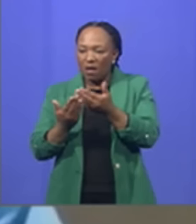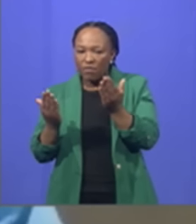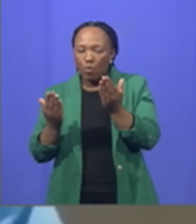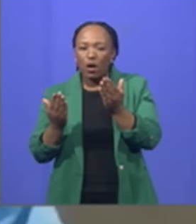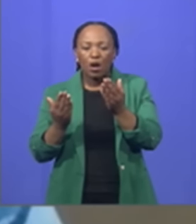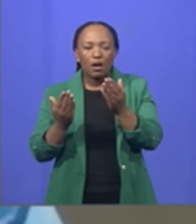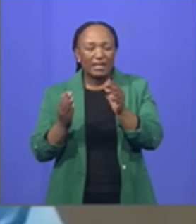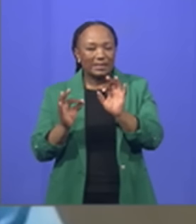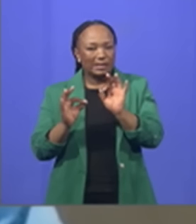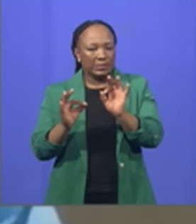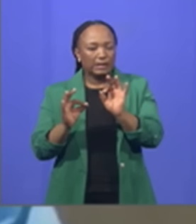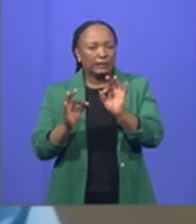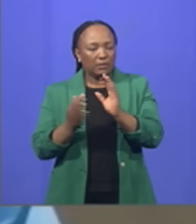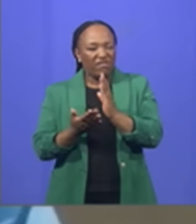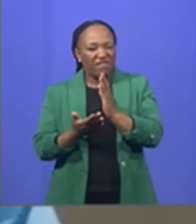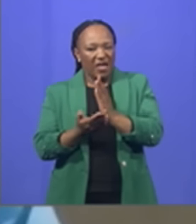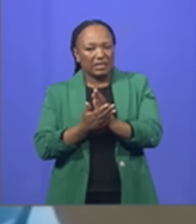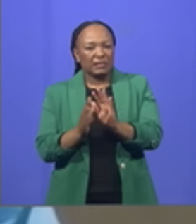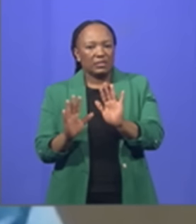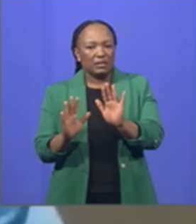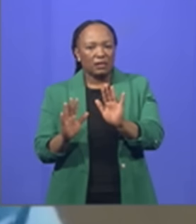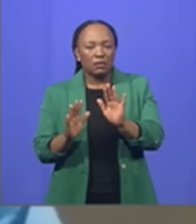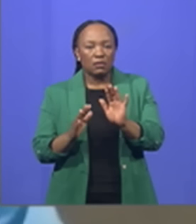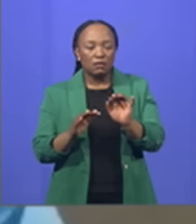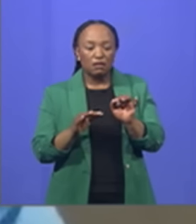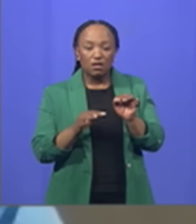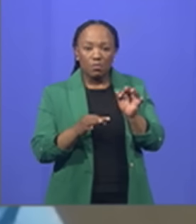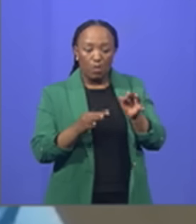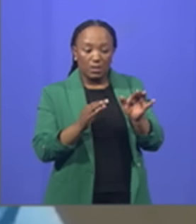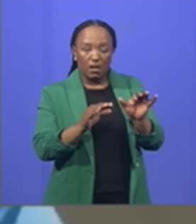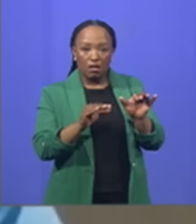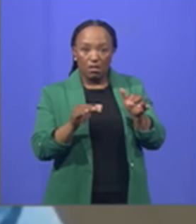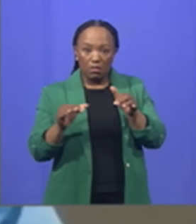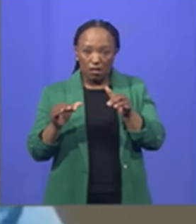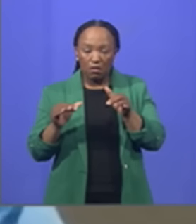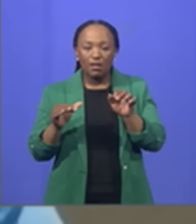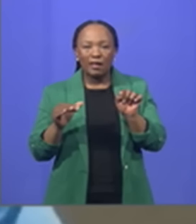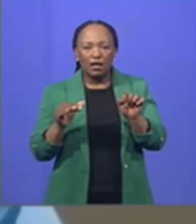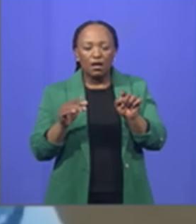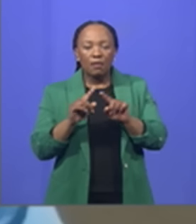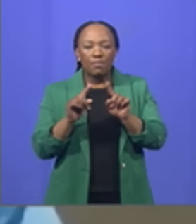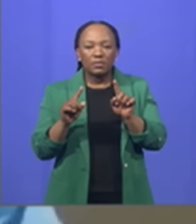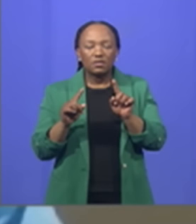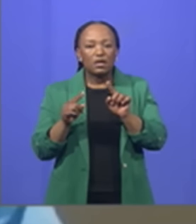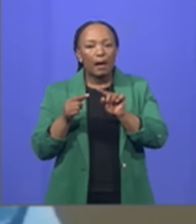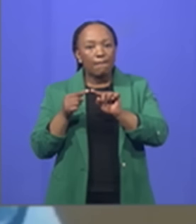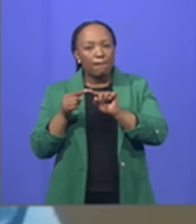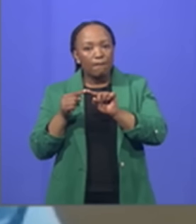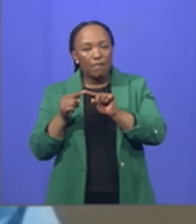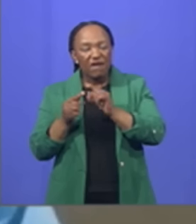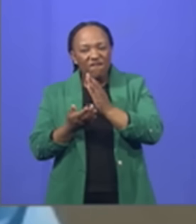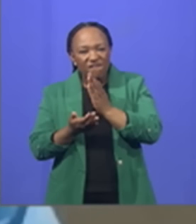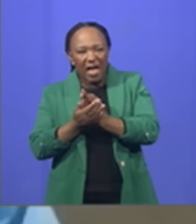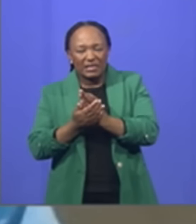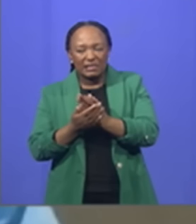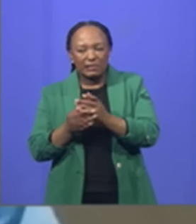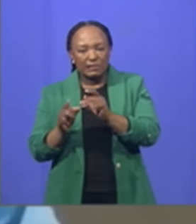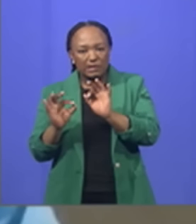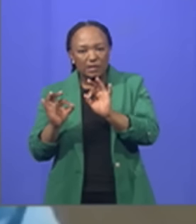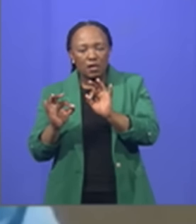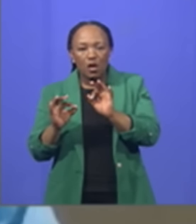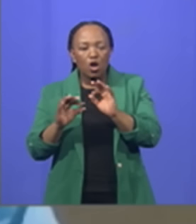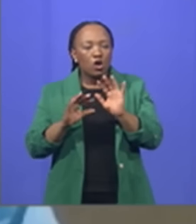Gape bakgethi ba rena ba swanetše go dira kgetho e leng gore e thegile godimo ga dintlha tse di nepagetšego le gore ba seke ba